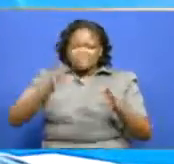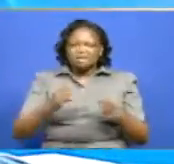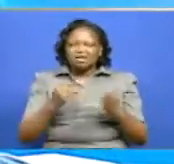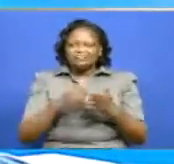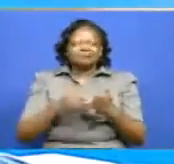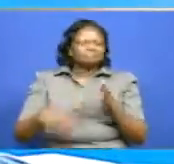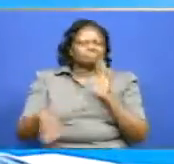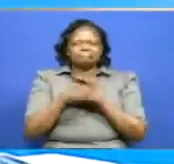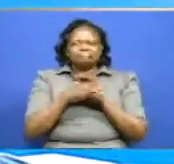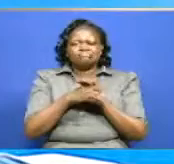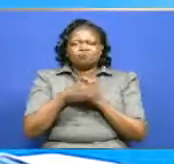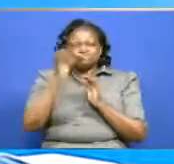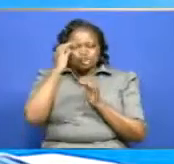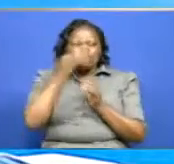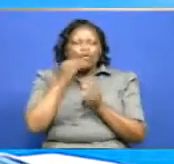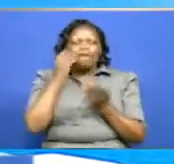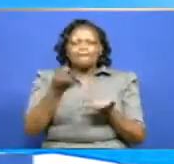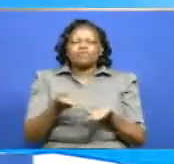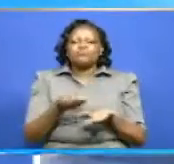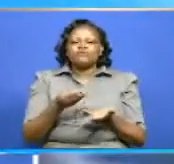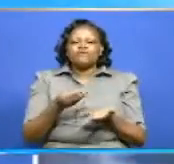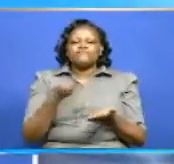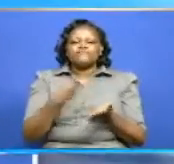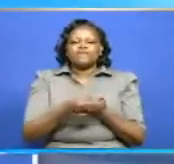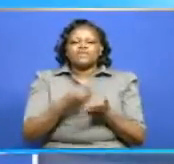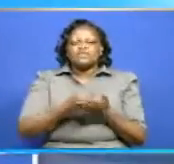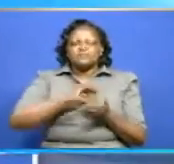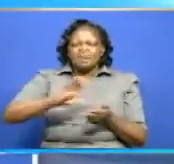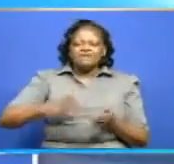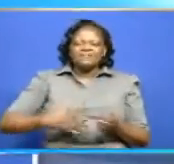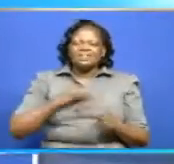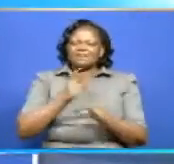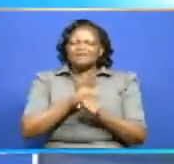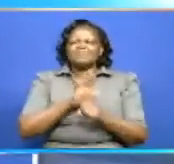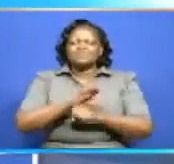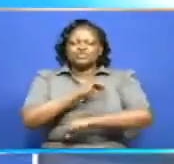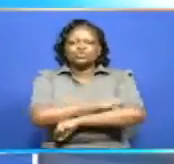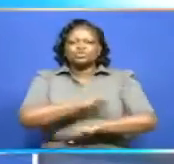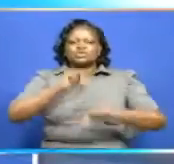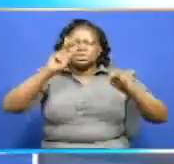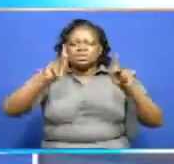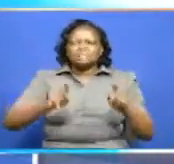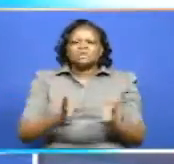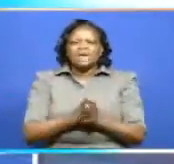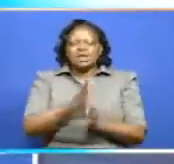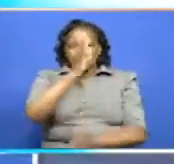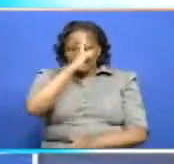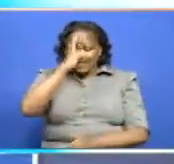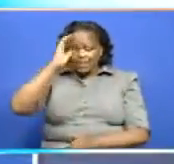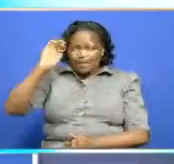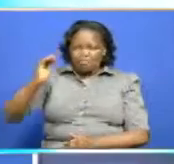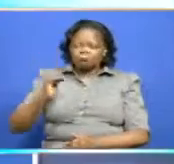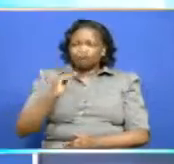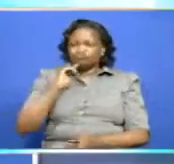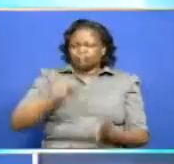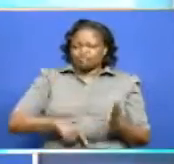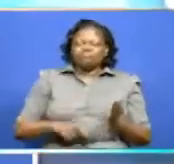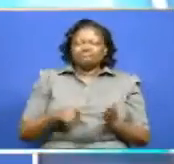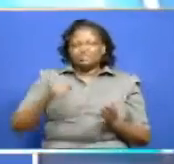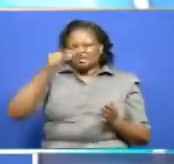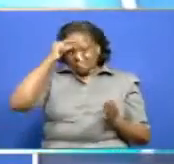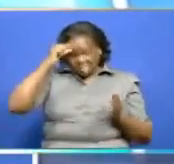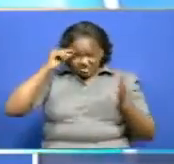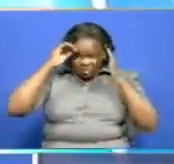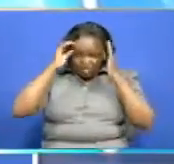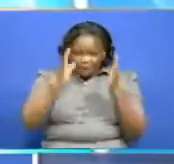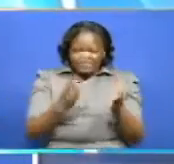home over fee arrears. Magoha, who visited a number of schools in Kisumu and Bungoma counties, affirmed government's commitment